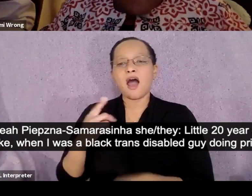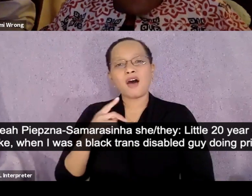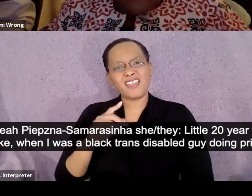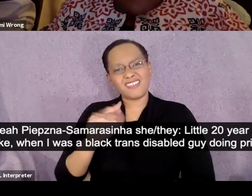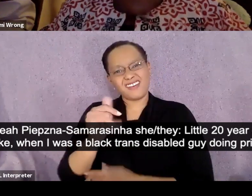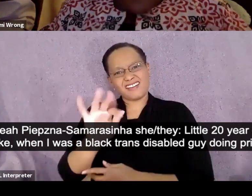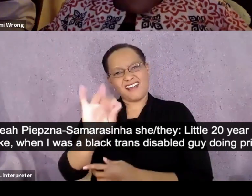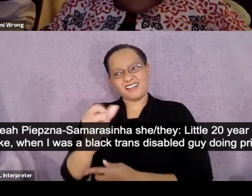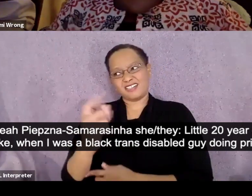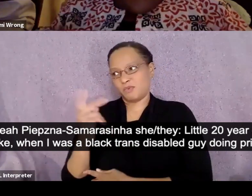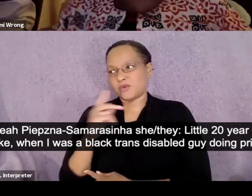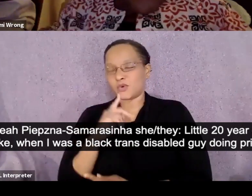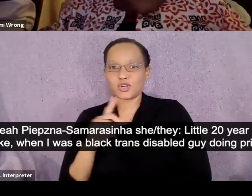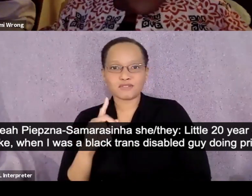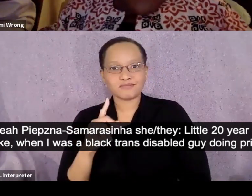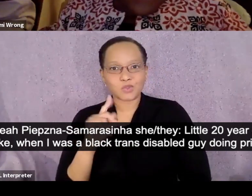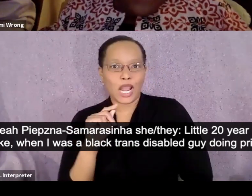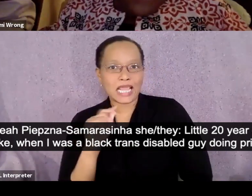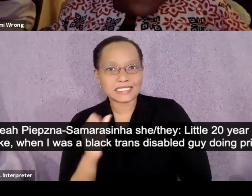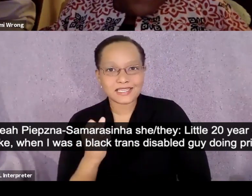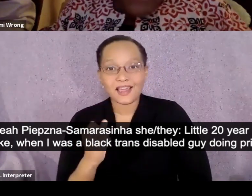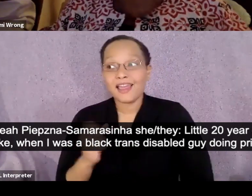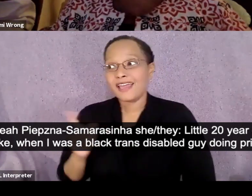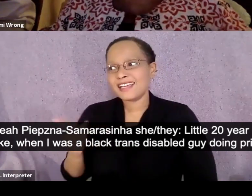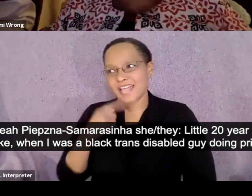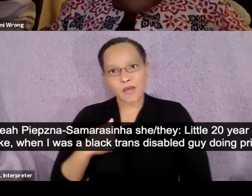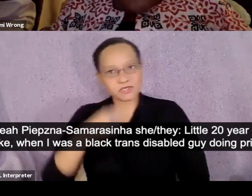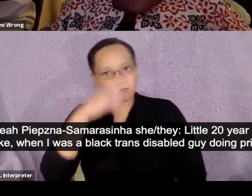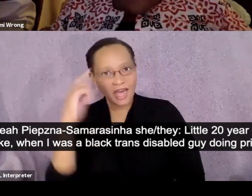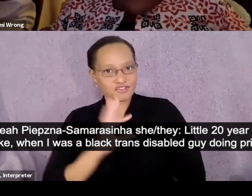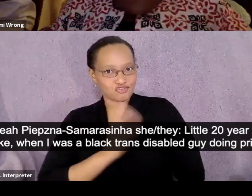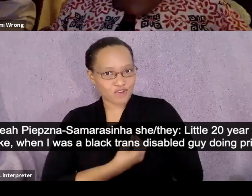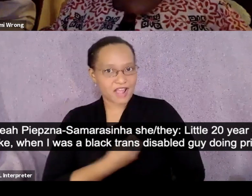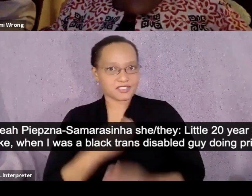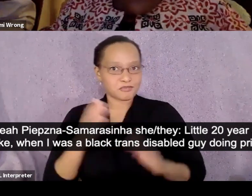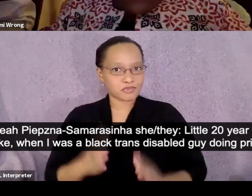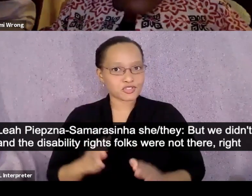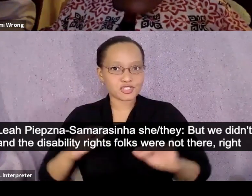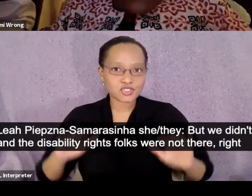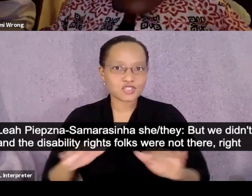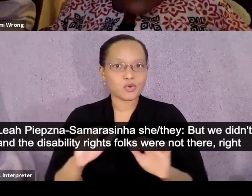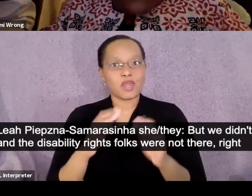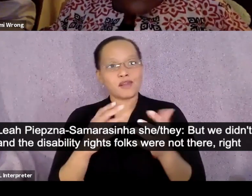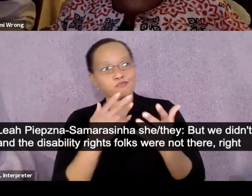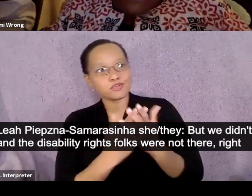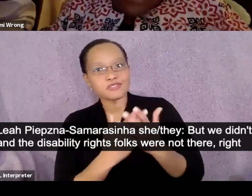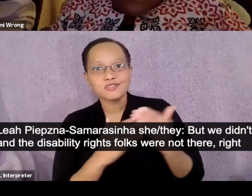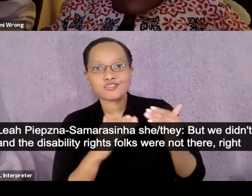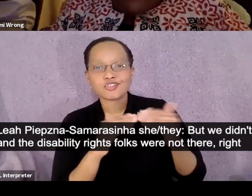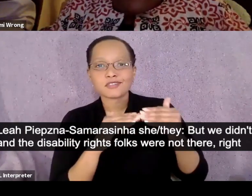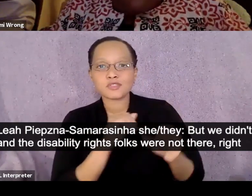he's like, when I was a Black trans disabled guy doing prison justice day, it was this disability justice work but we didn't call it that.